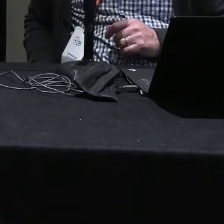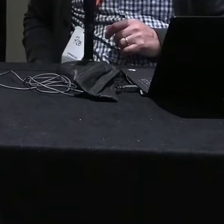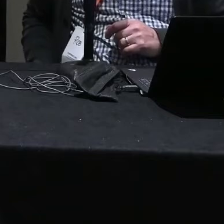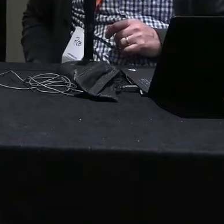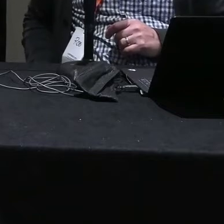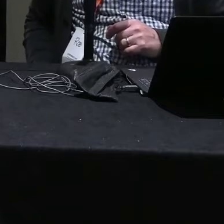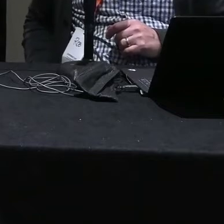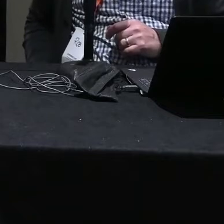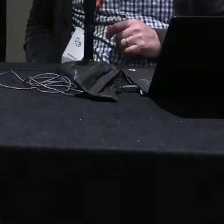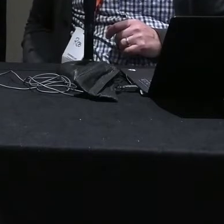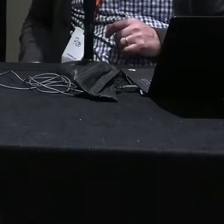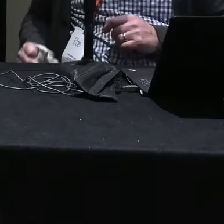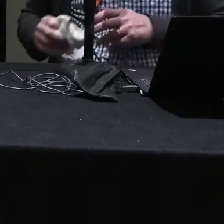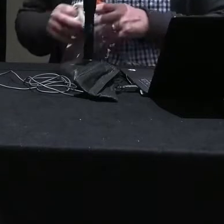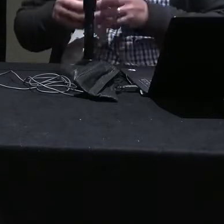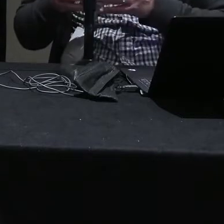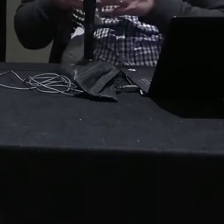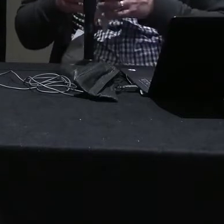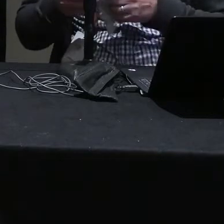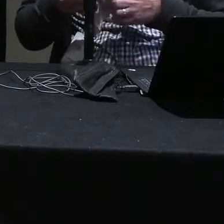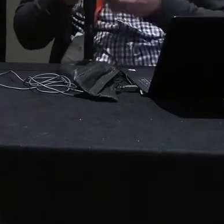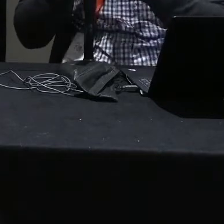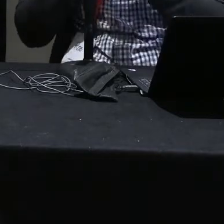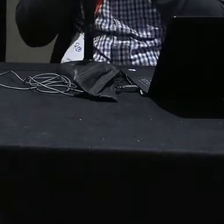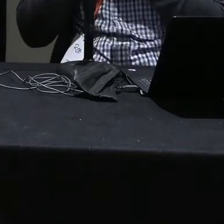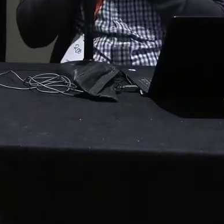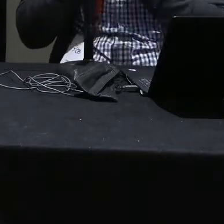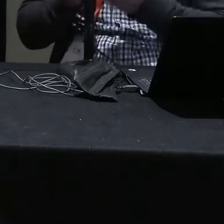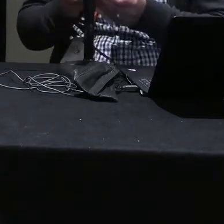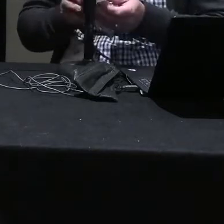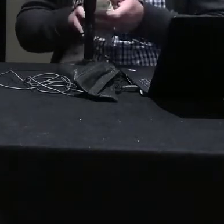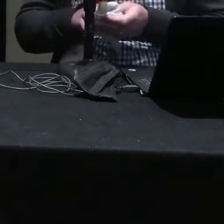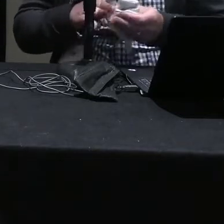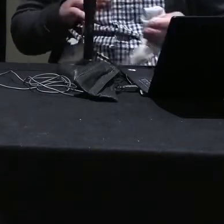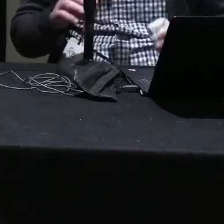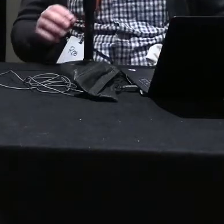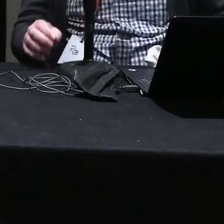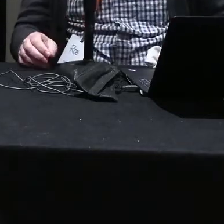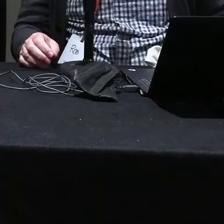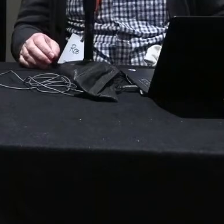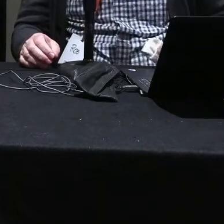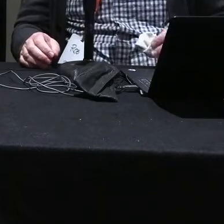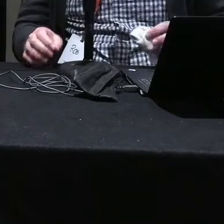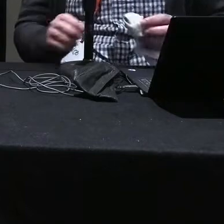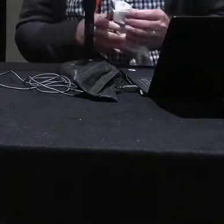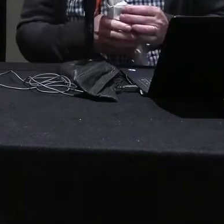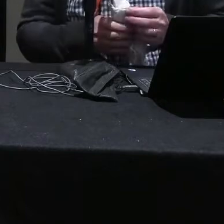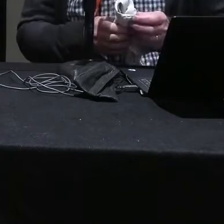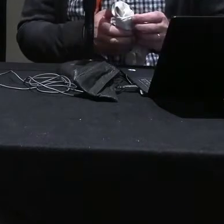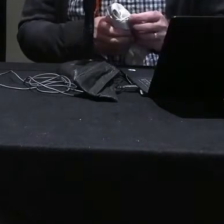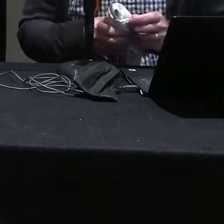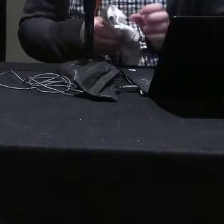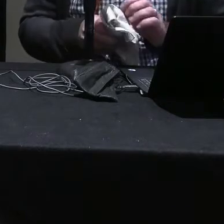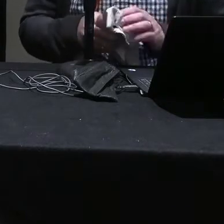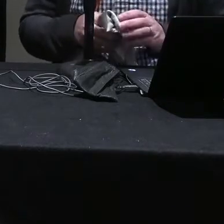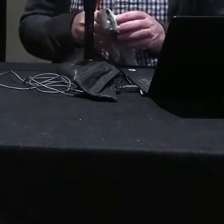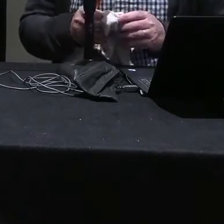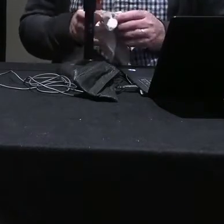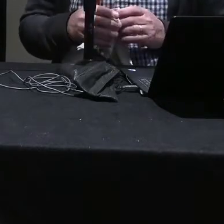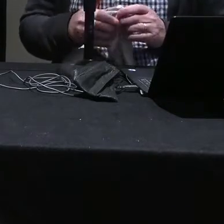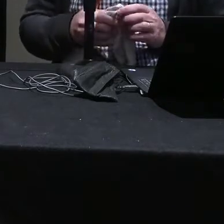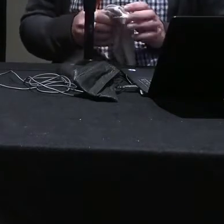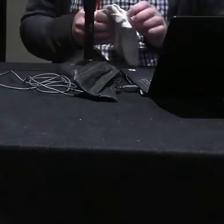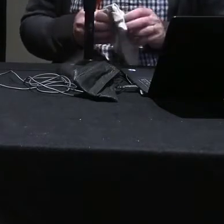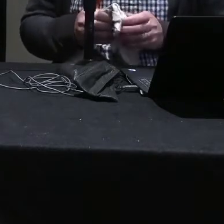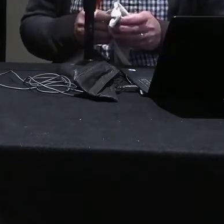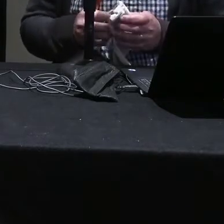The Lion King is Zazu, and okay. he came here for work, and he has never left. His wife is also an actor. So, you know,